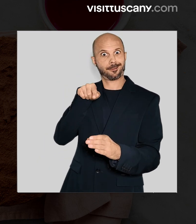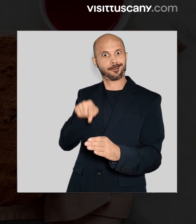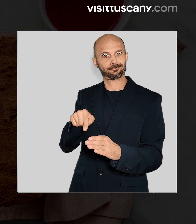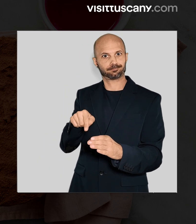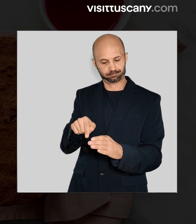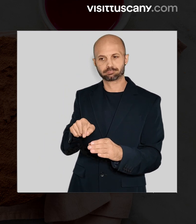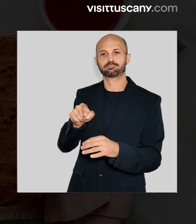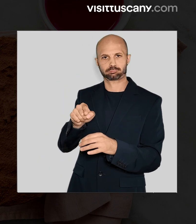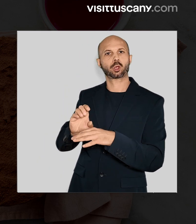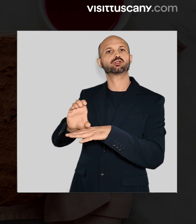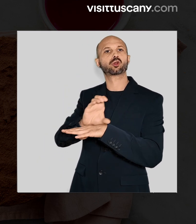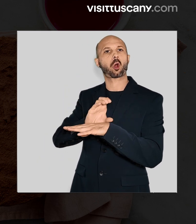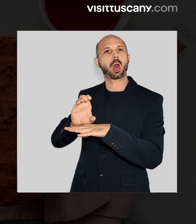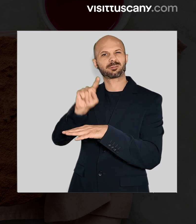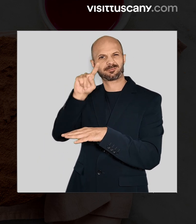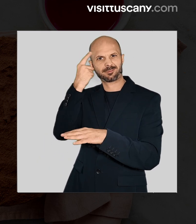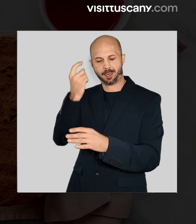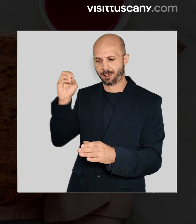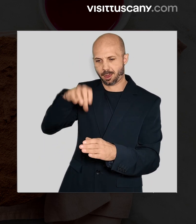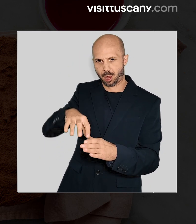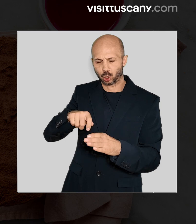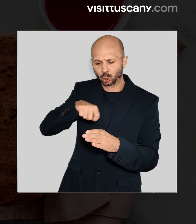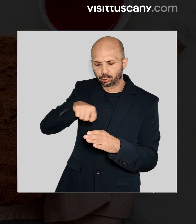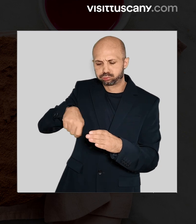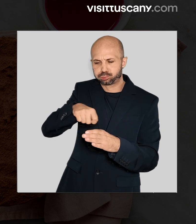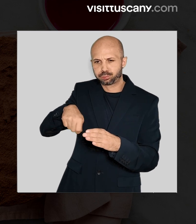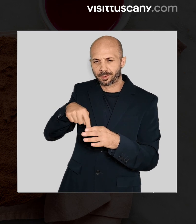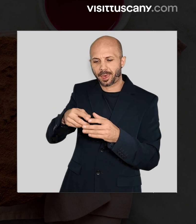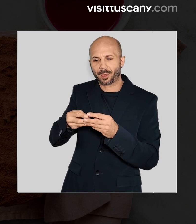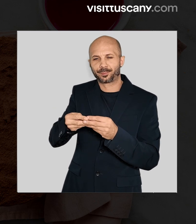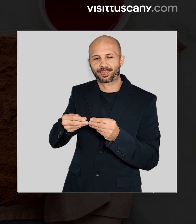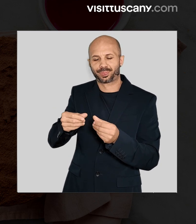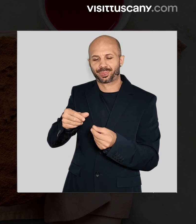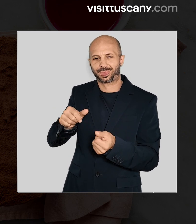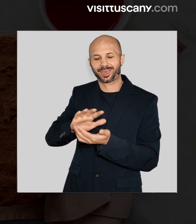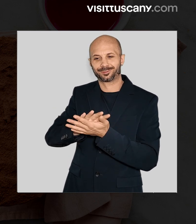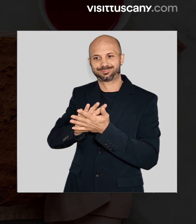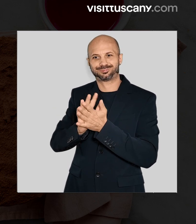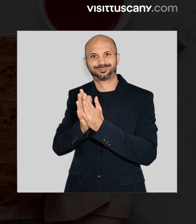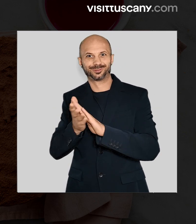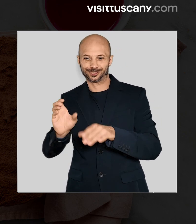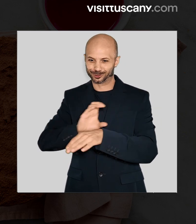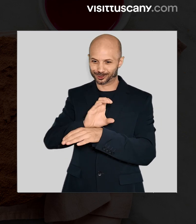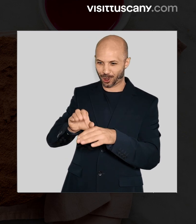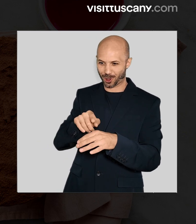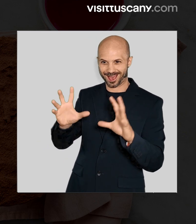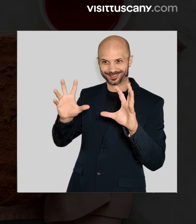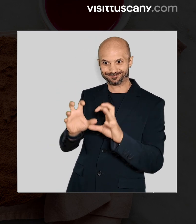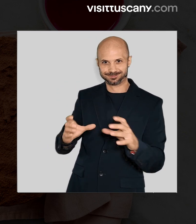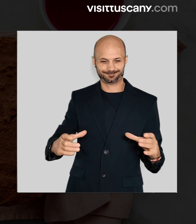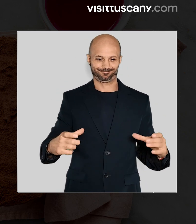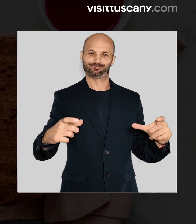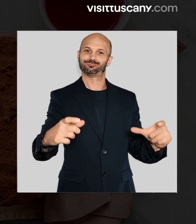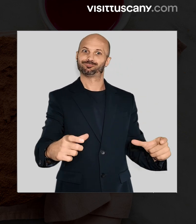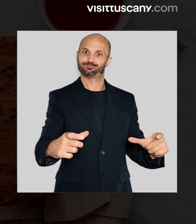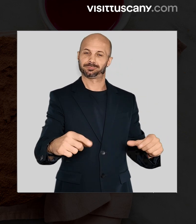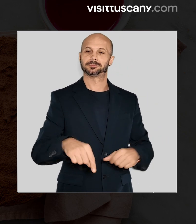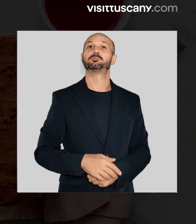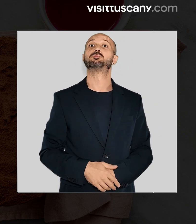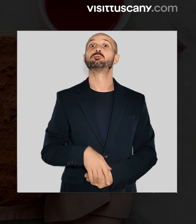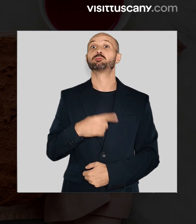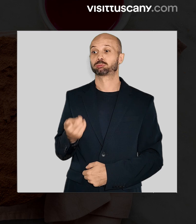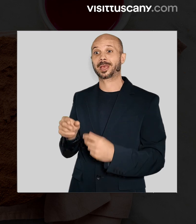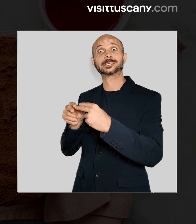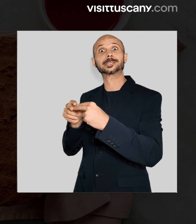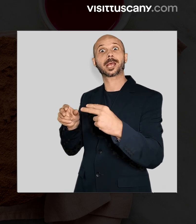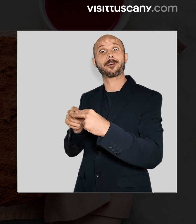Now make the zuppa inglese. In a medium-sized bowl, create the first layer with half of the chocolate custard,